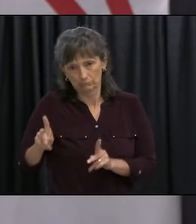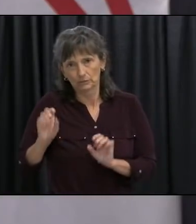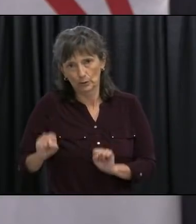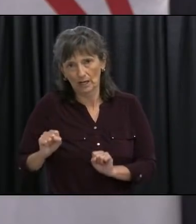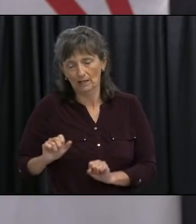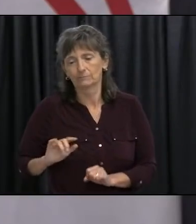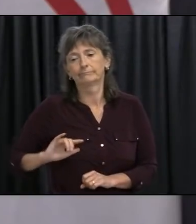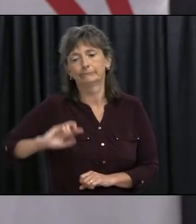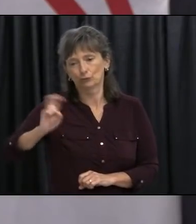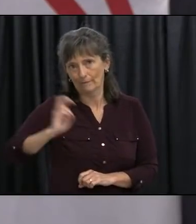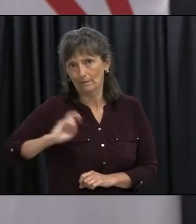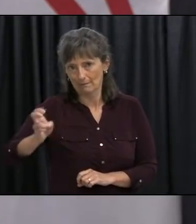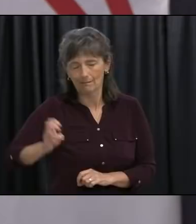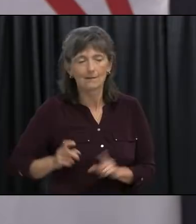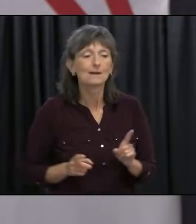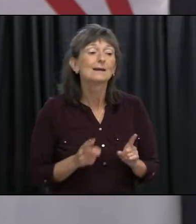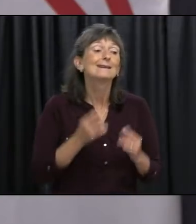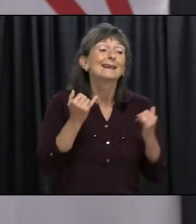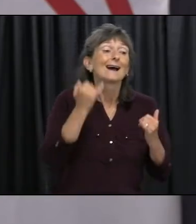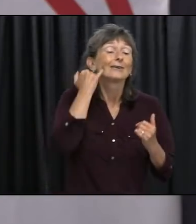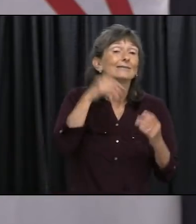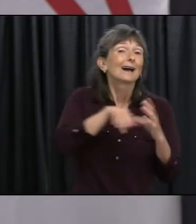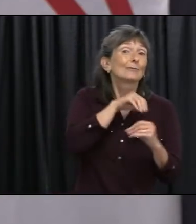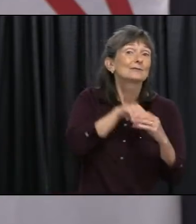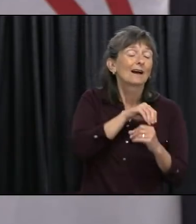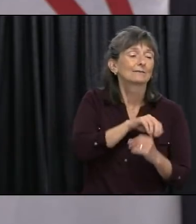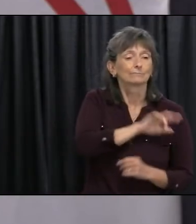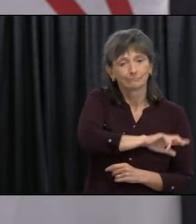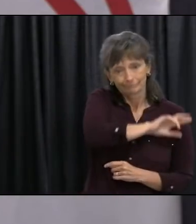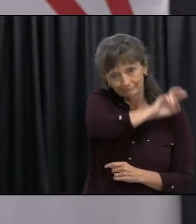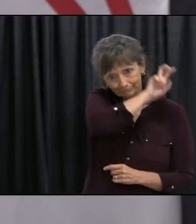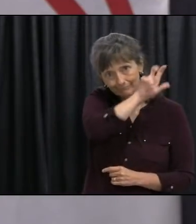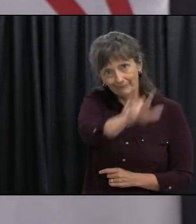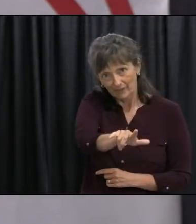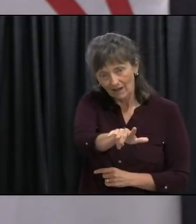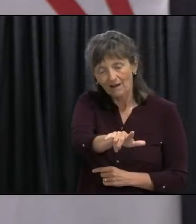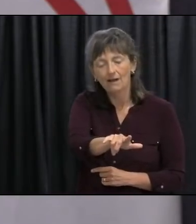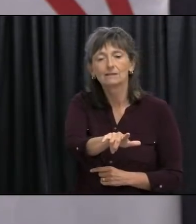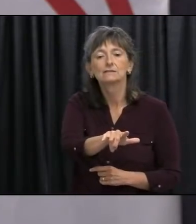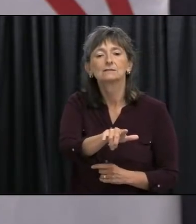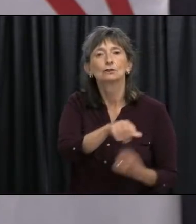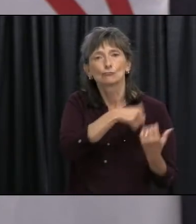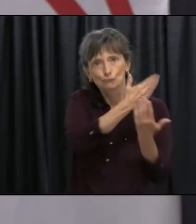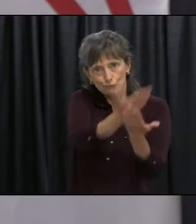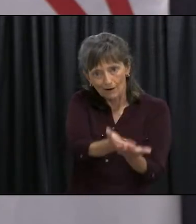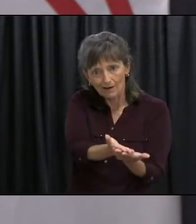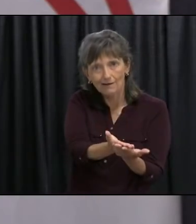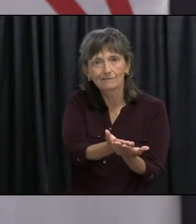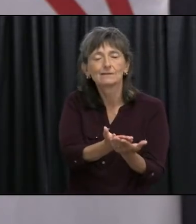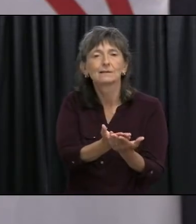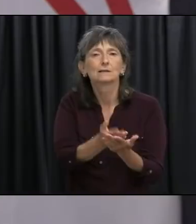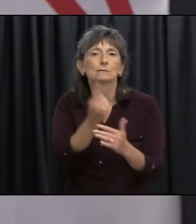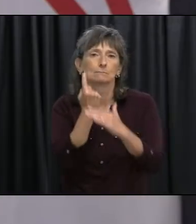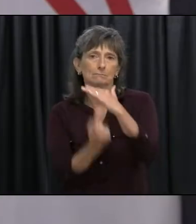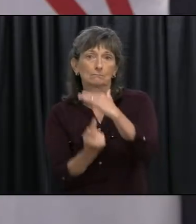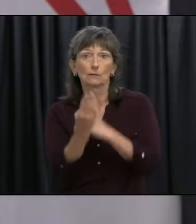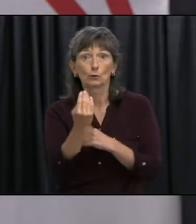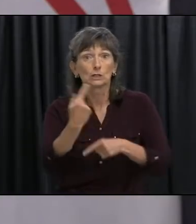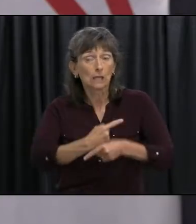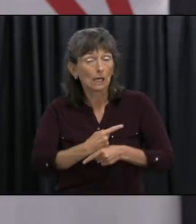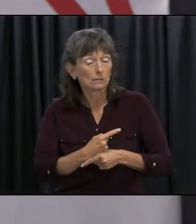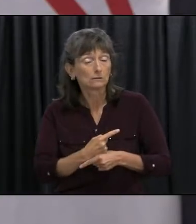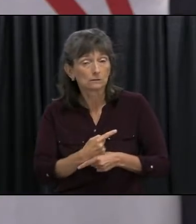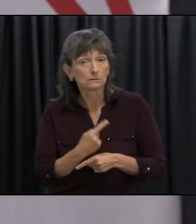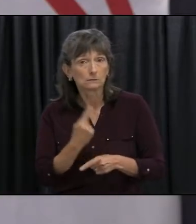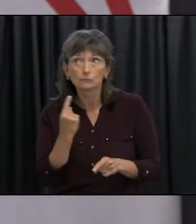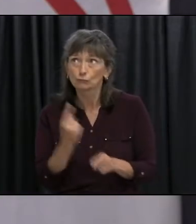you're required to isolate for 14 days. So this is the, typical incubation period that we've been... that we've been discussing